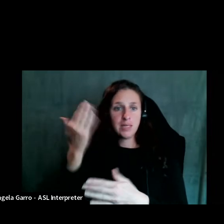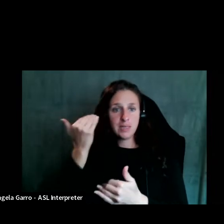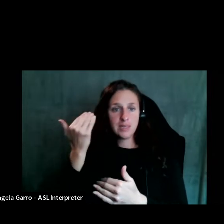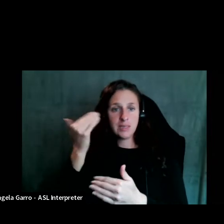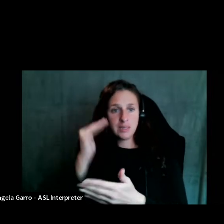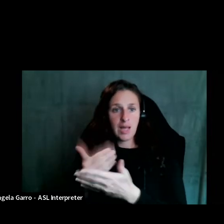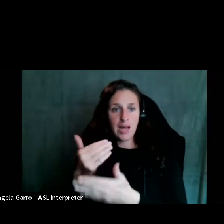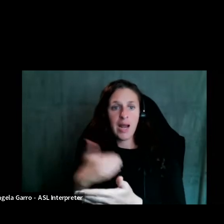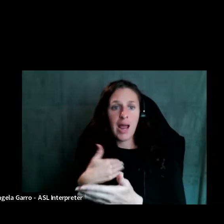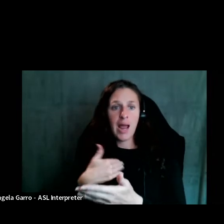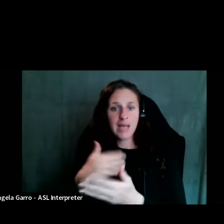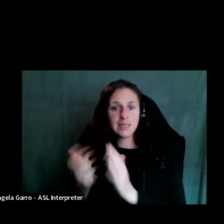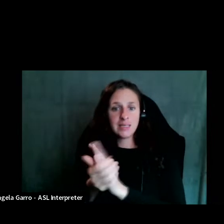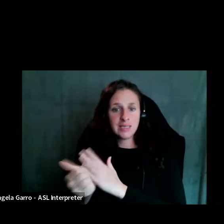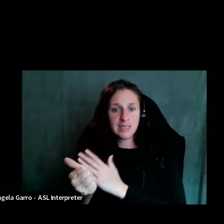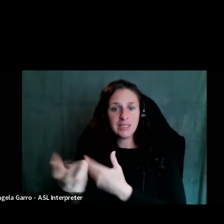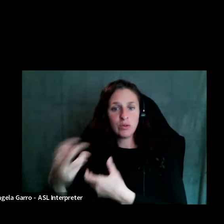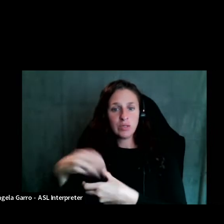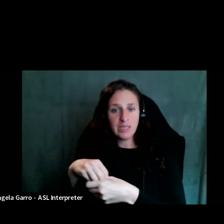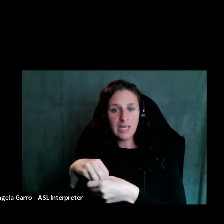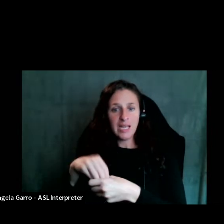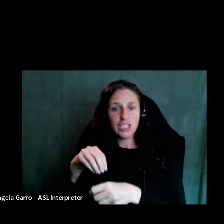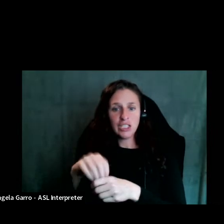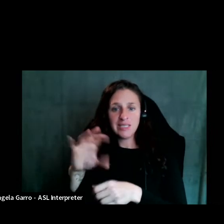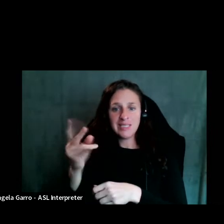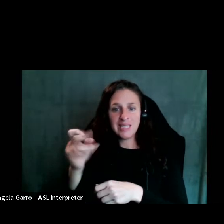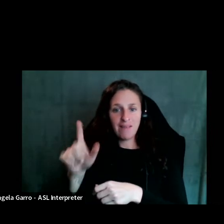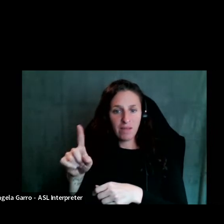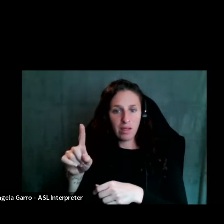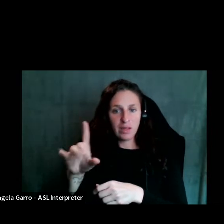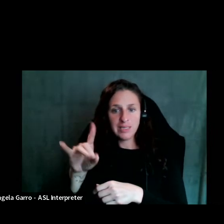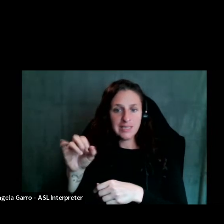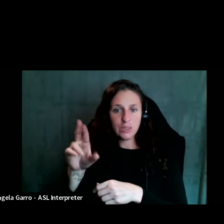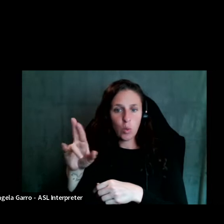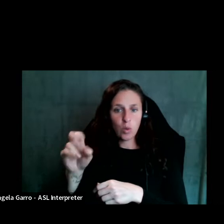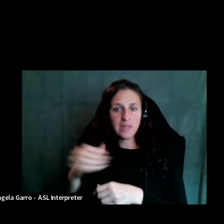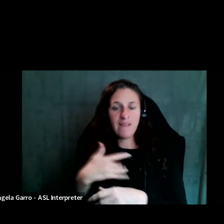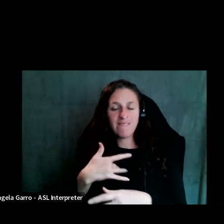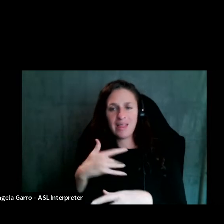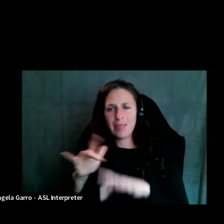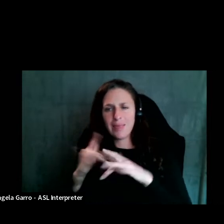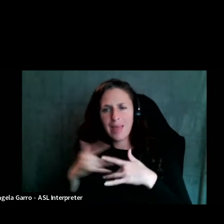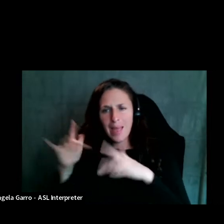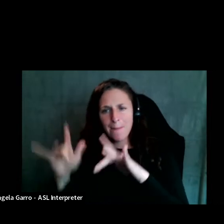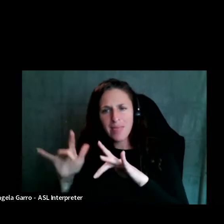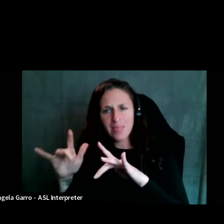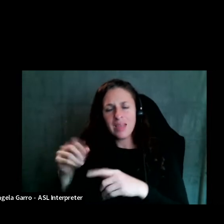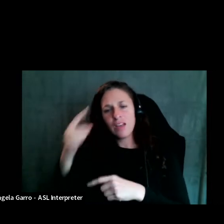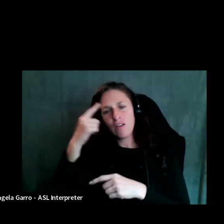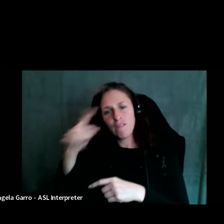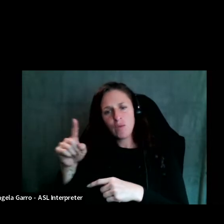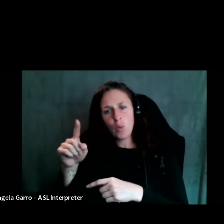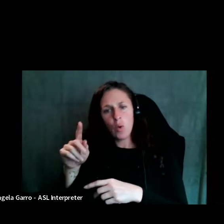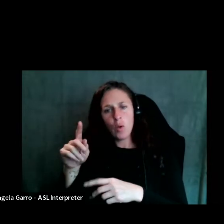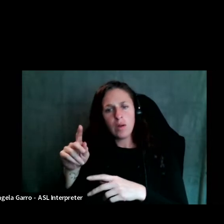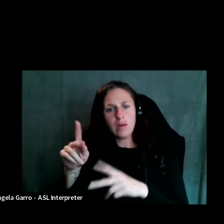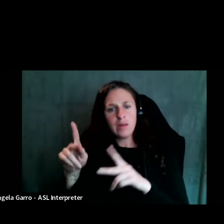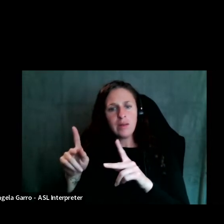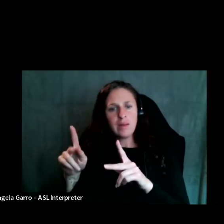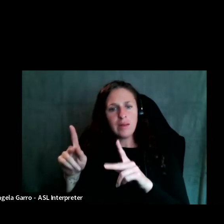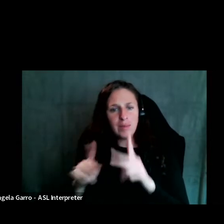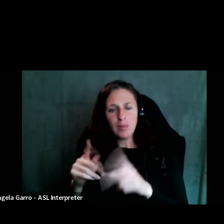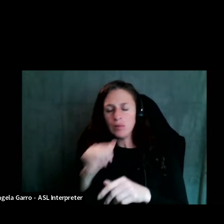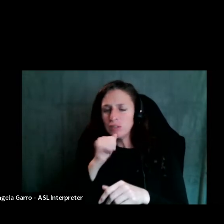engage in civil discourse, feel empathy for all people who experience suffering in the world, regardless of